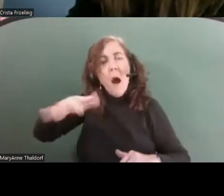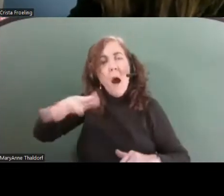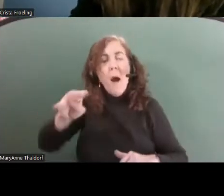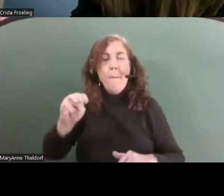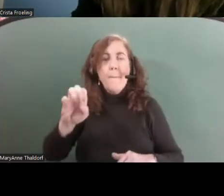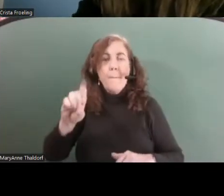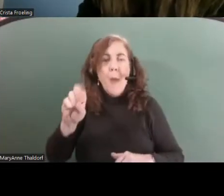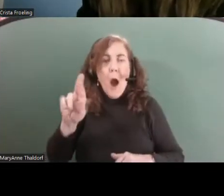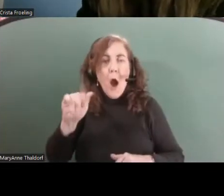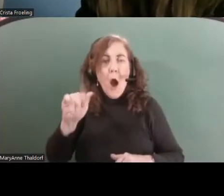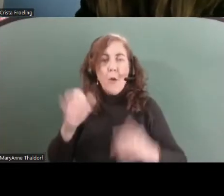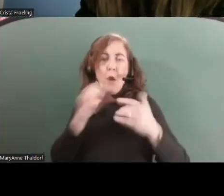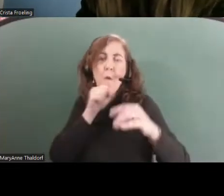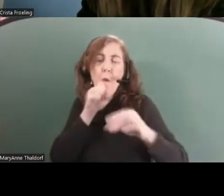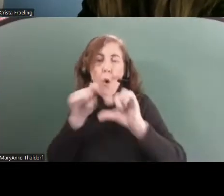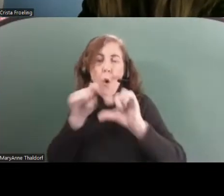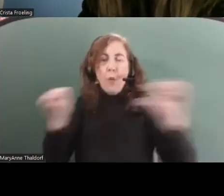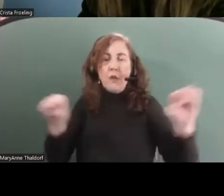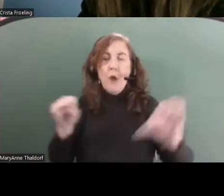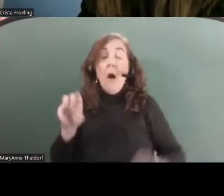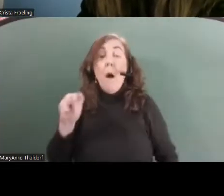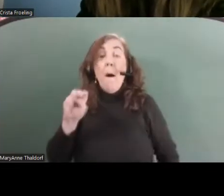Moderate, severe, red.